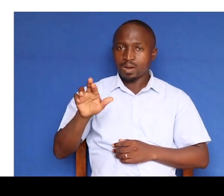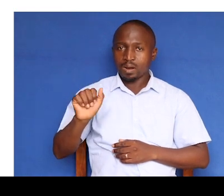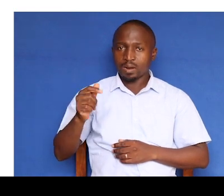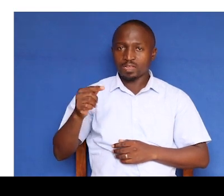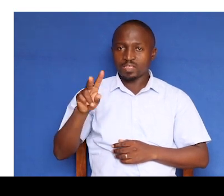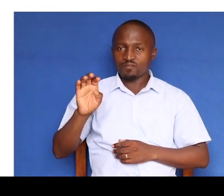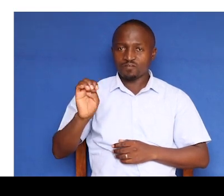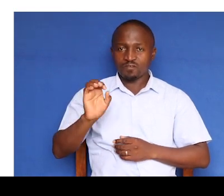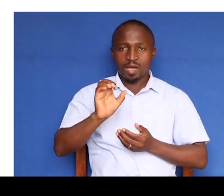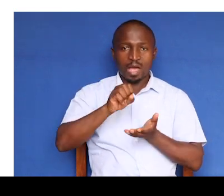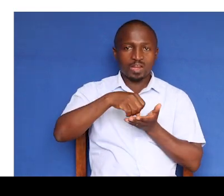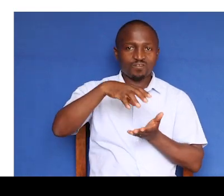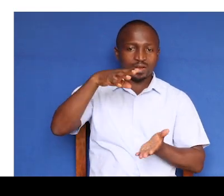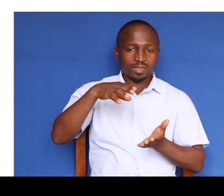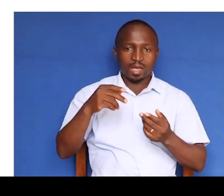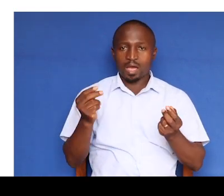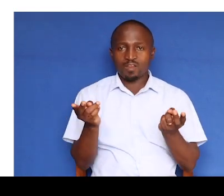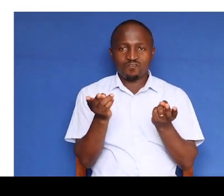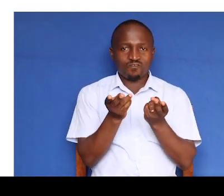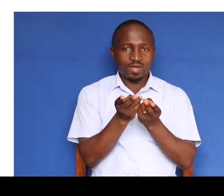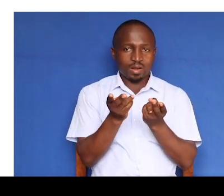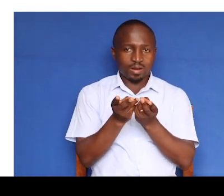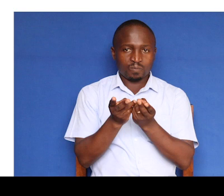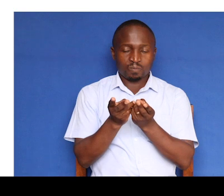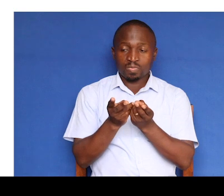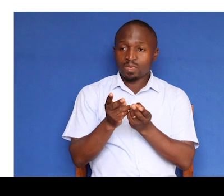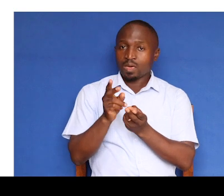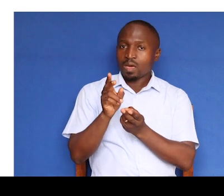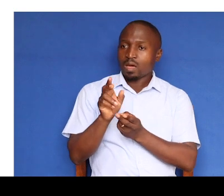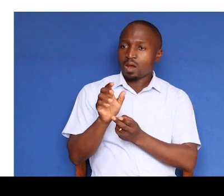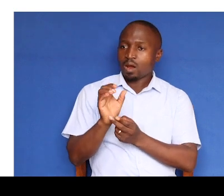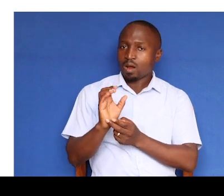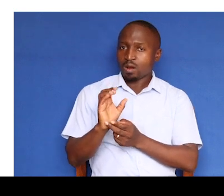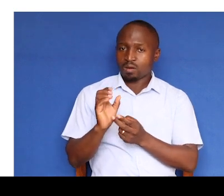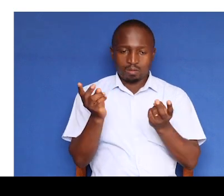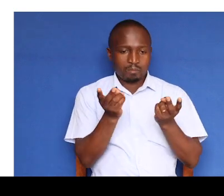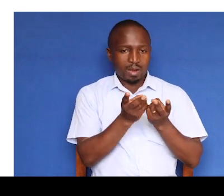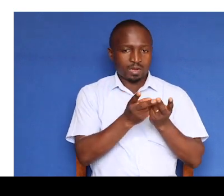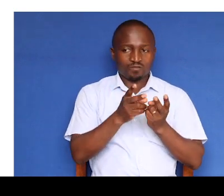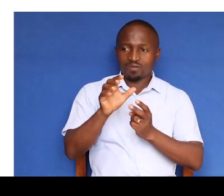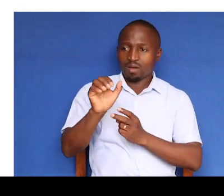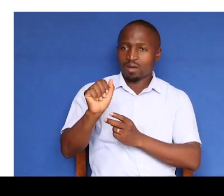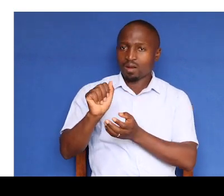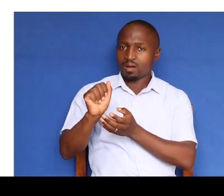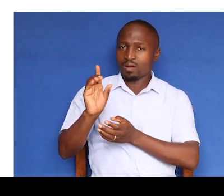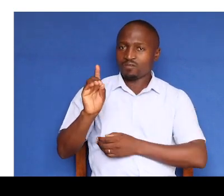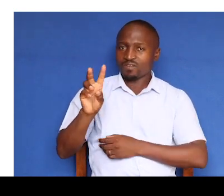according to David Ricardo. State the theory of comparative advantage according to